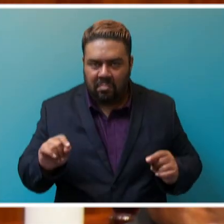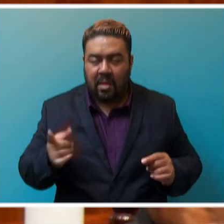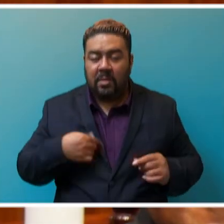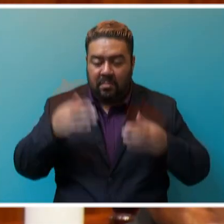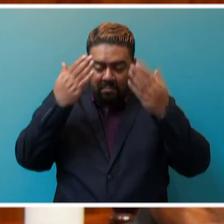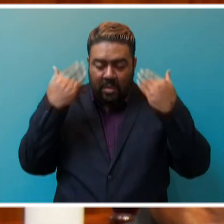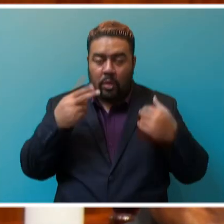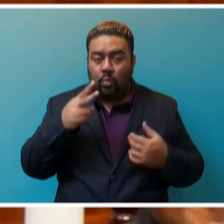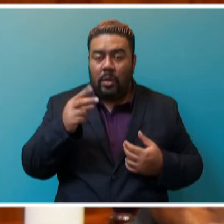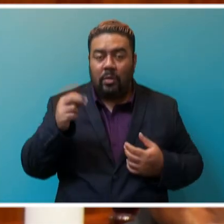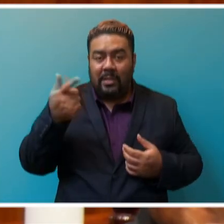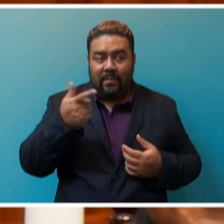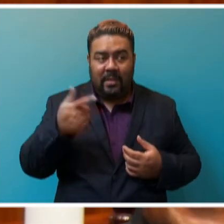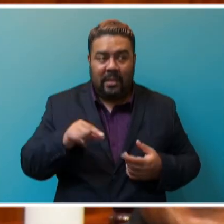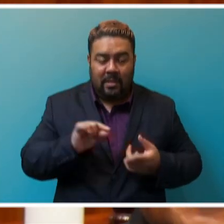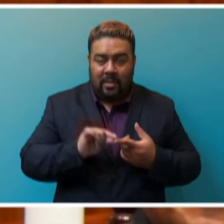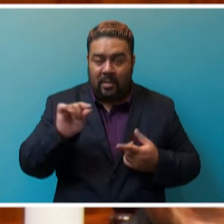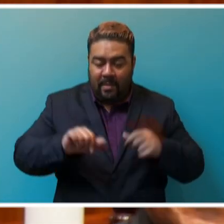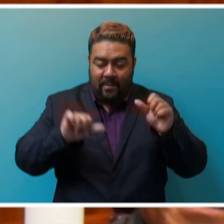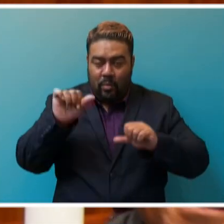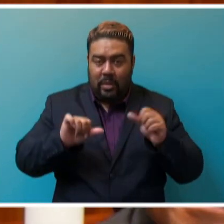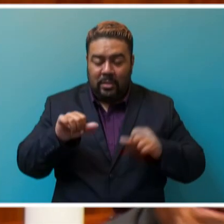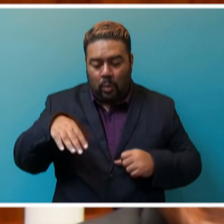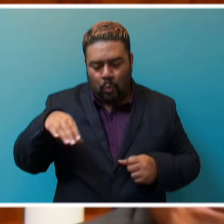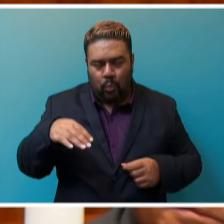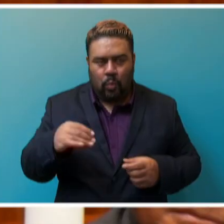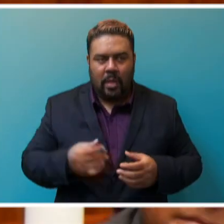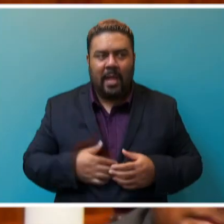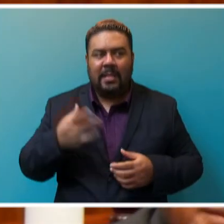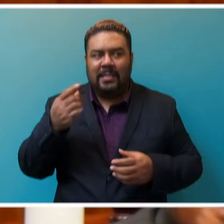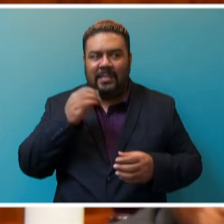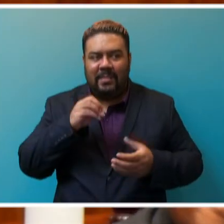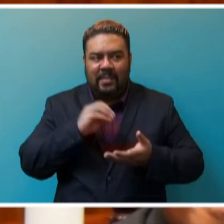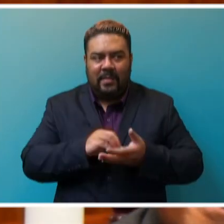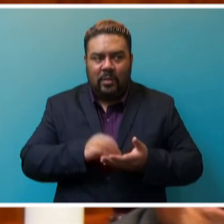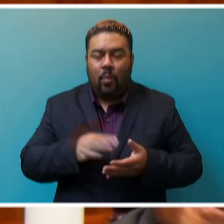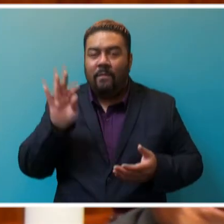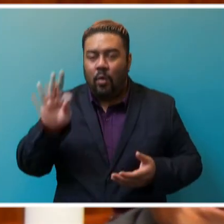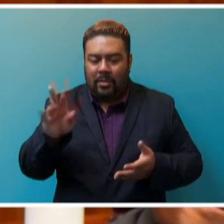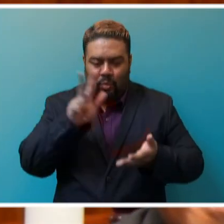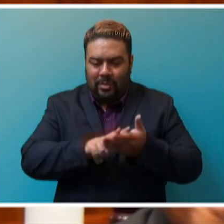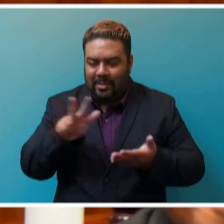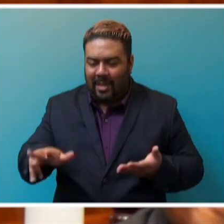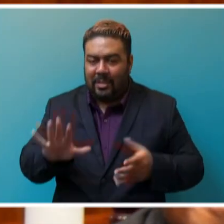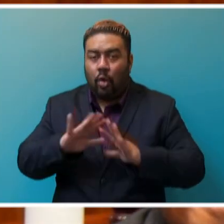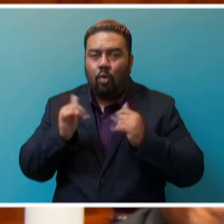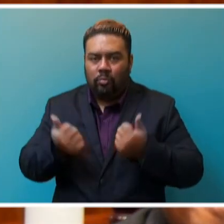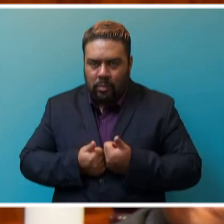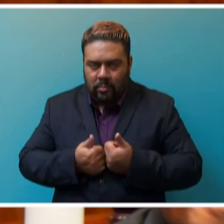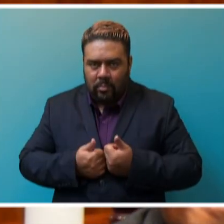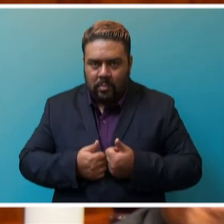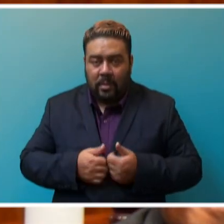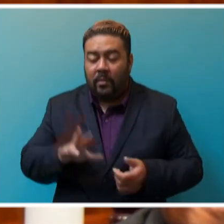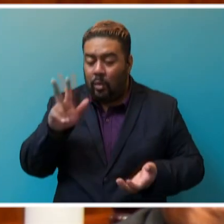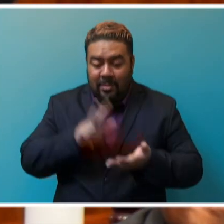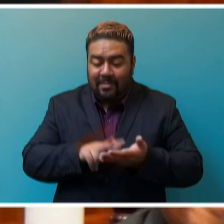in 2017 there was a job evaluation implemented and civil servants were forced to sign contracts. If they didn't sign